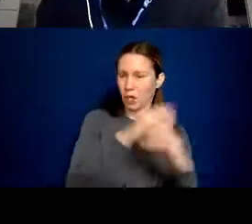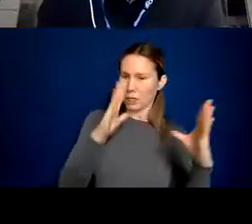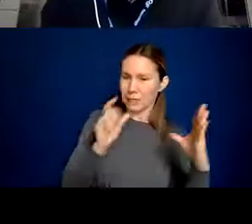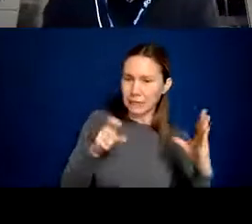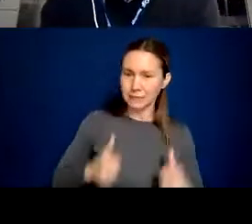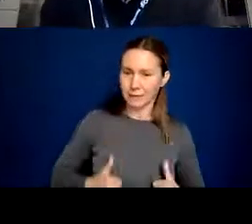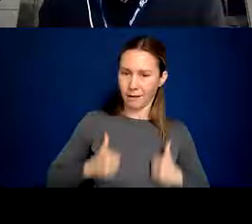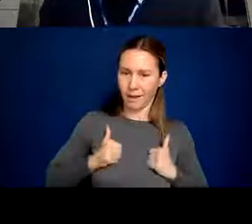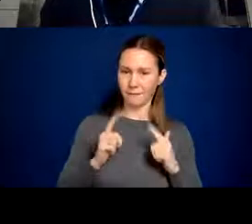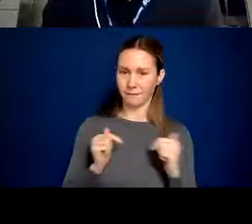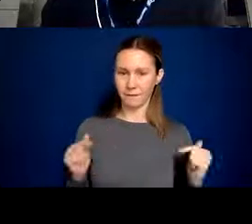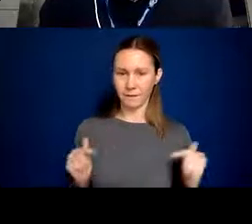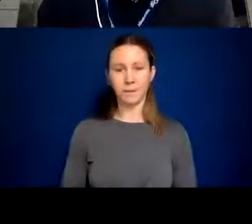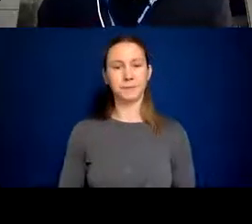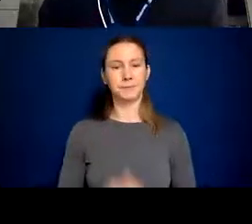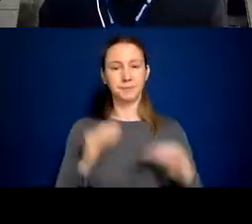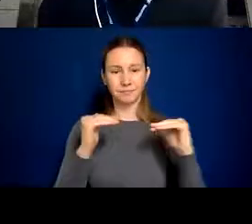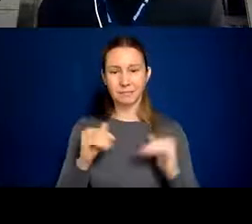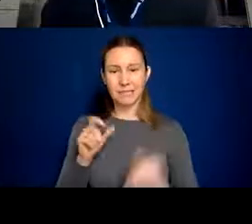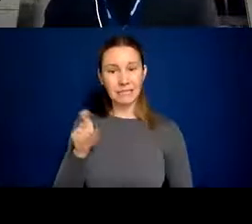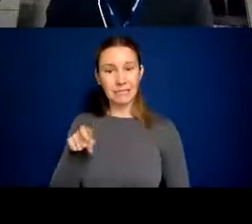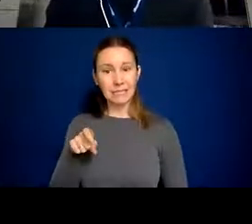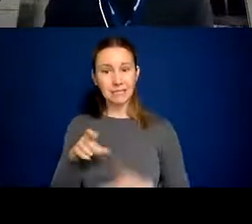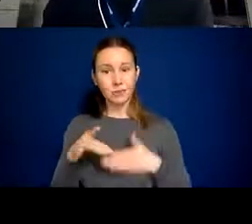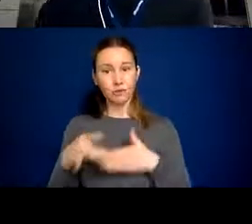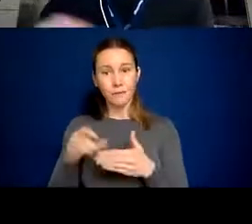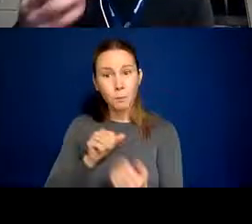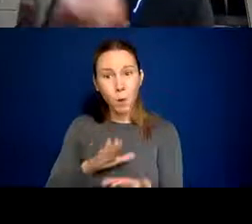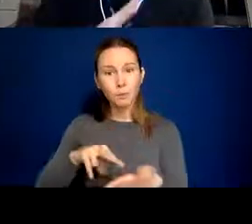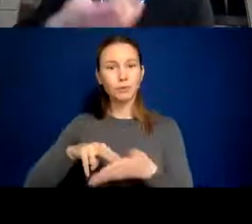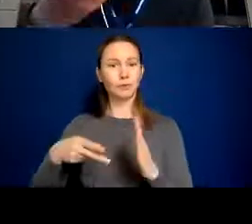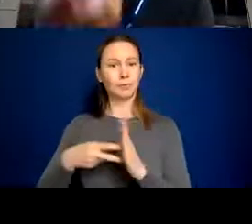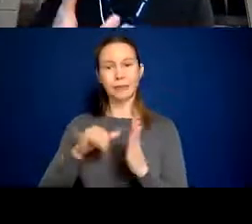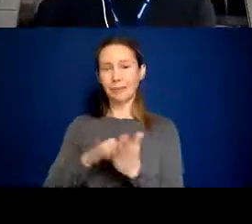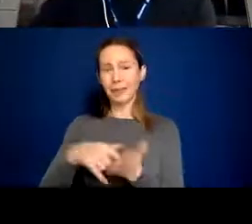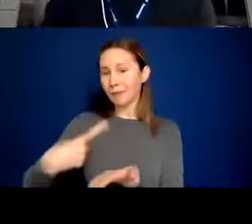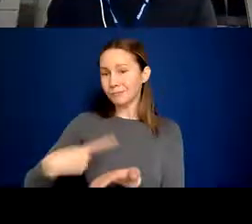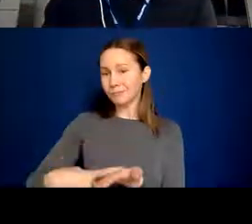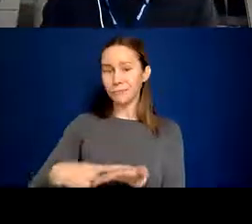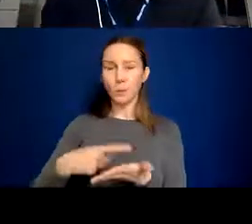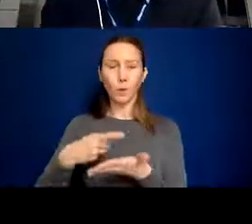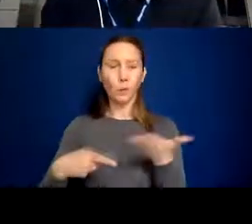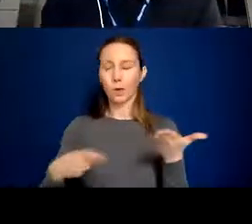for them. Needs-driven approaches. Basically, this touches a little bit on what the